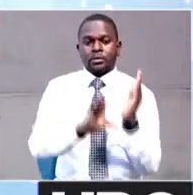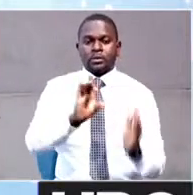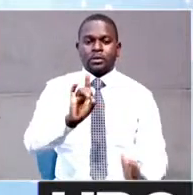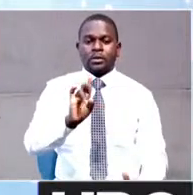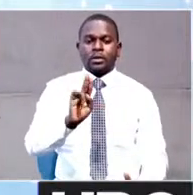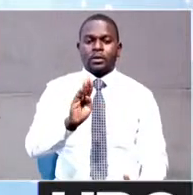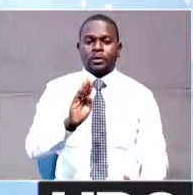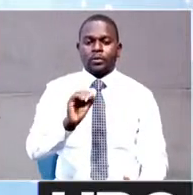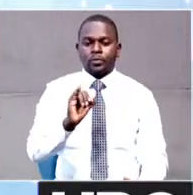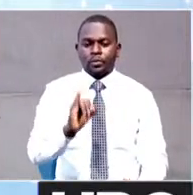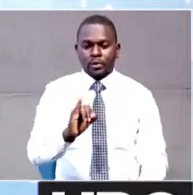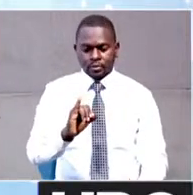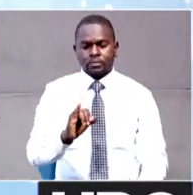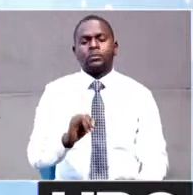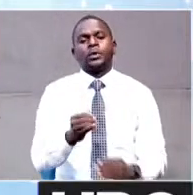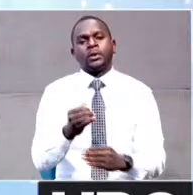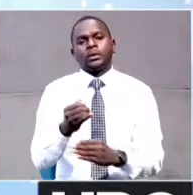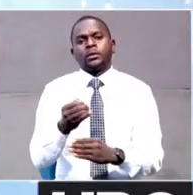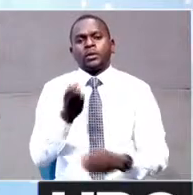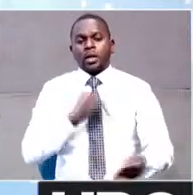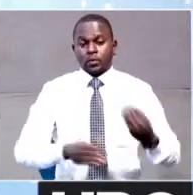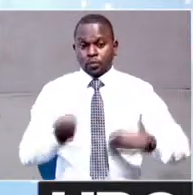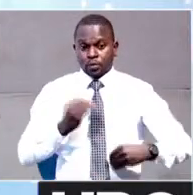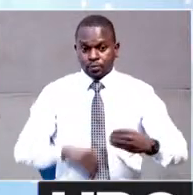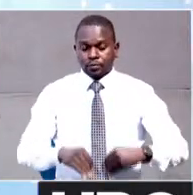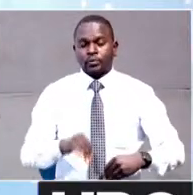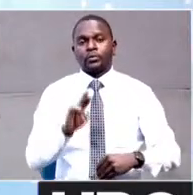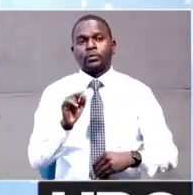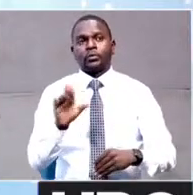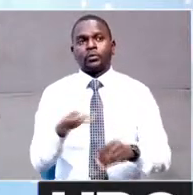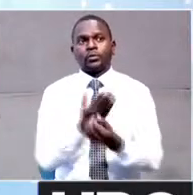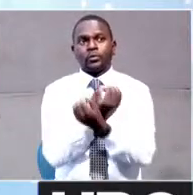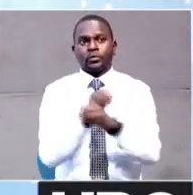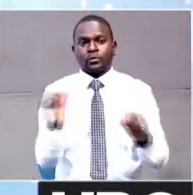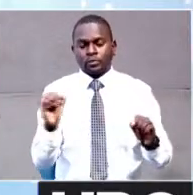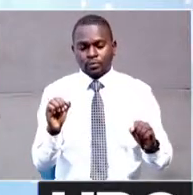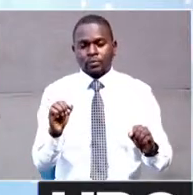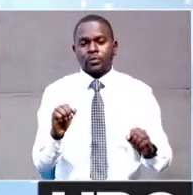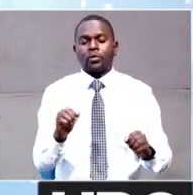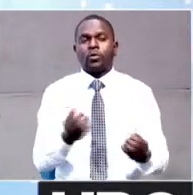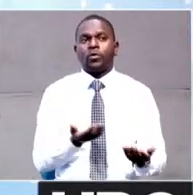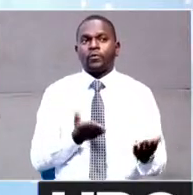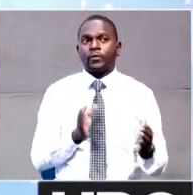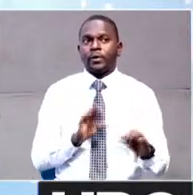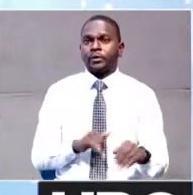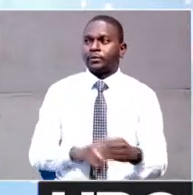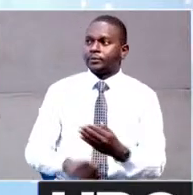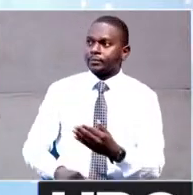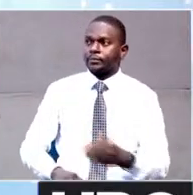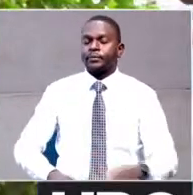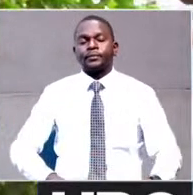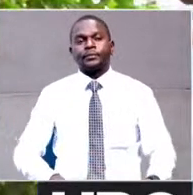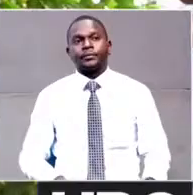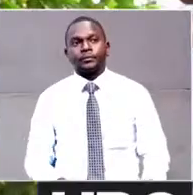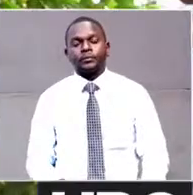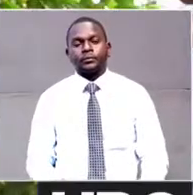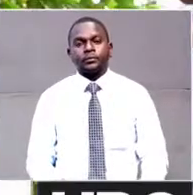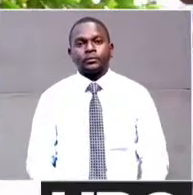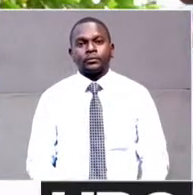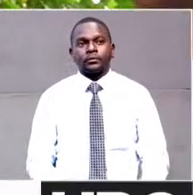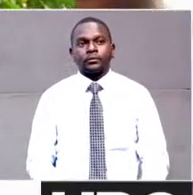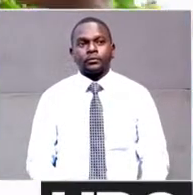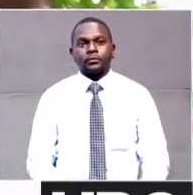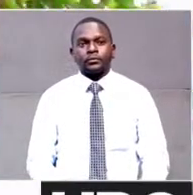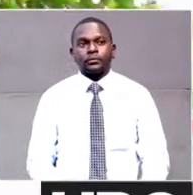It took the intervention of State House Anti-Corruption Unit to save her from the jaws of death. Henry Okrut with a report.